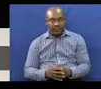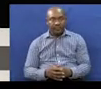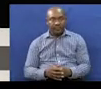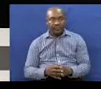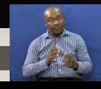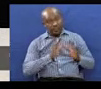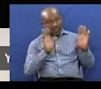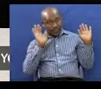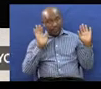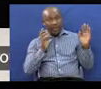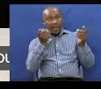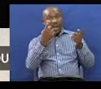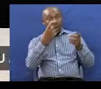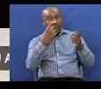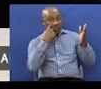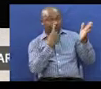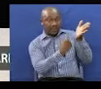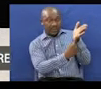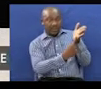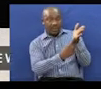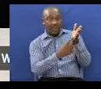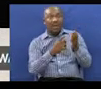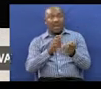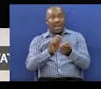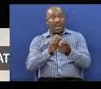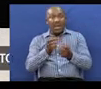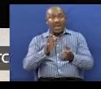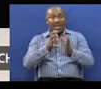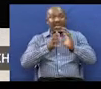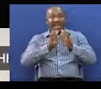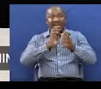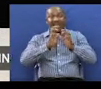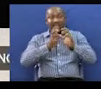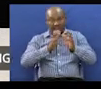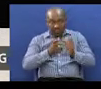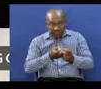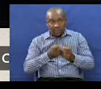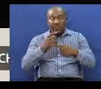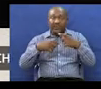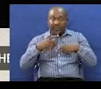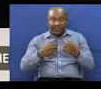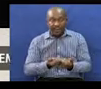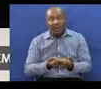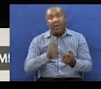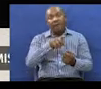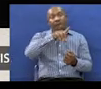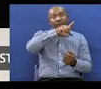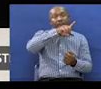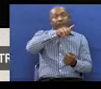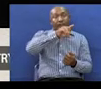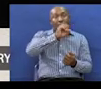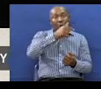the diagram setup, we have seen the reaction taking place between potassium chlorate and manganese